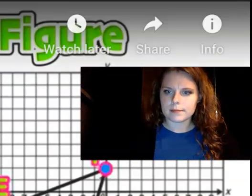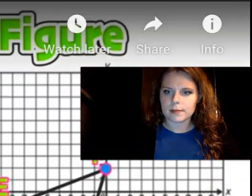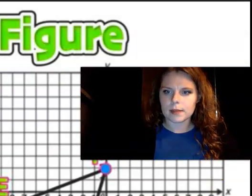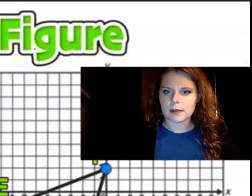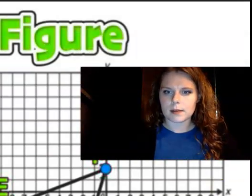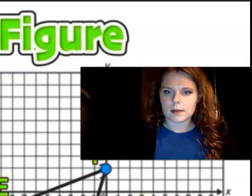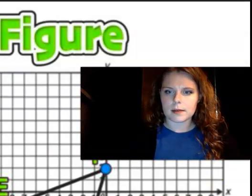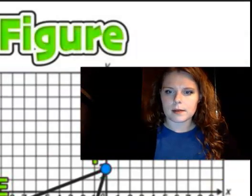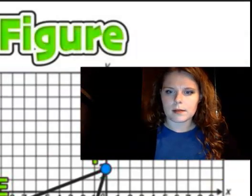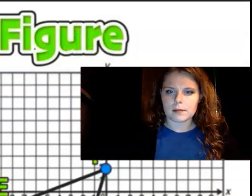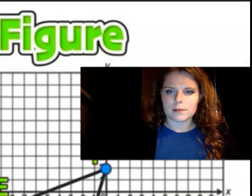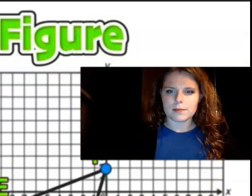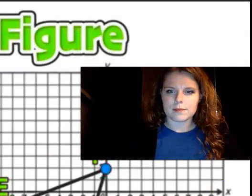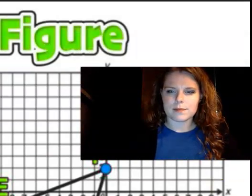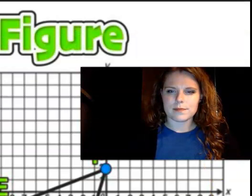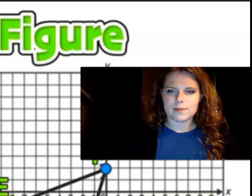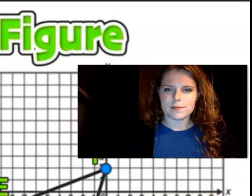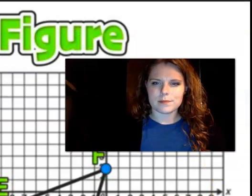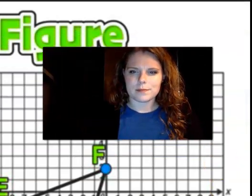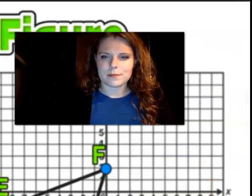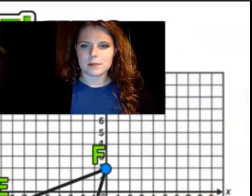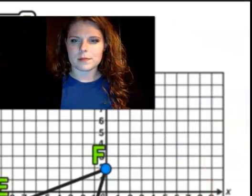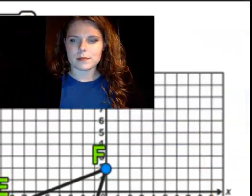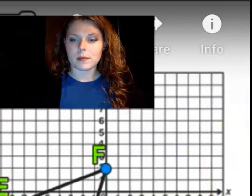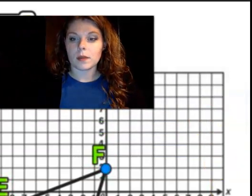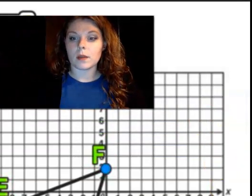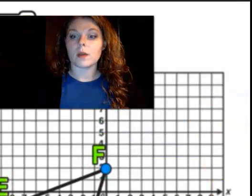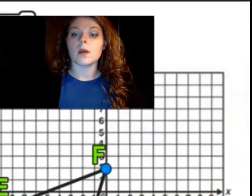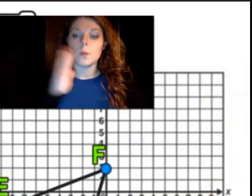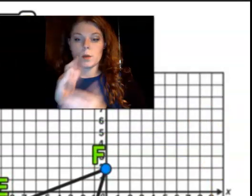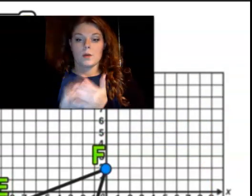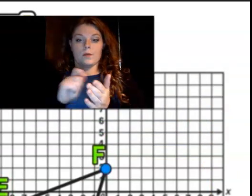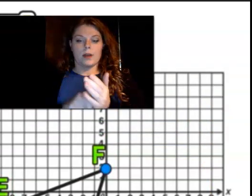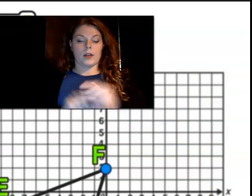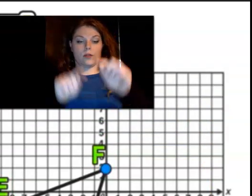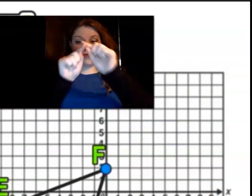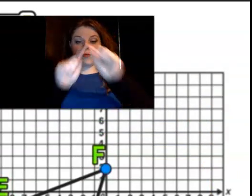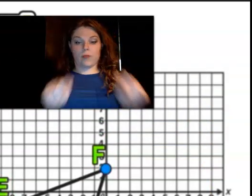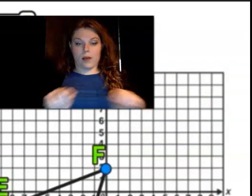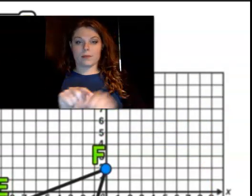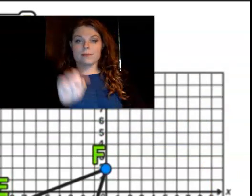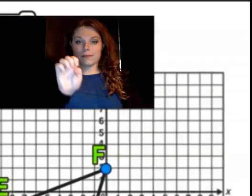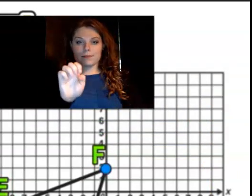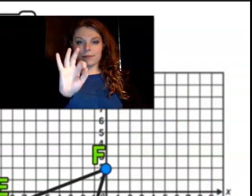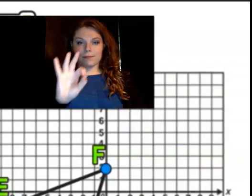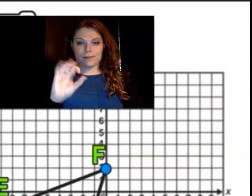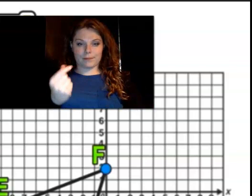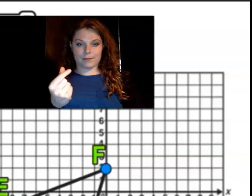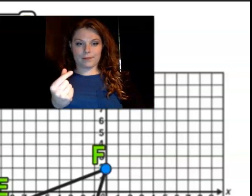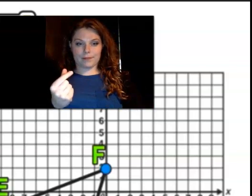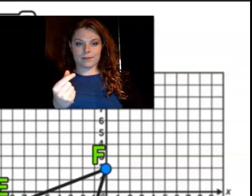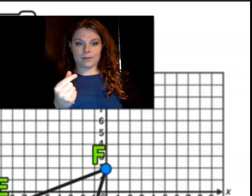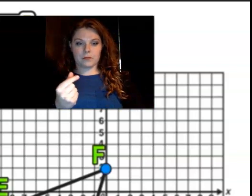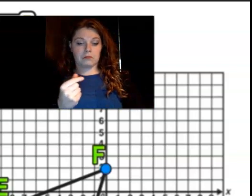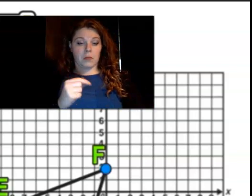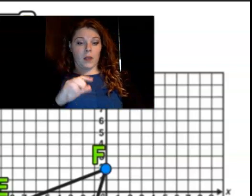transformation. We'll start off by writing down the coordinates of the vertices of triangle E, F, G. To